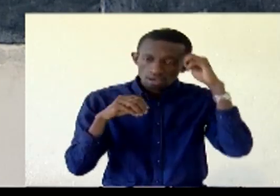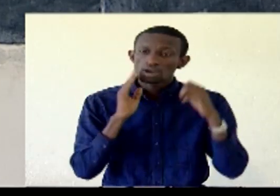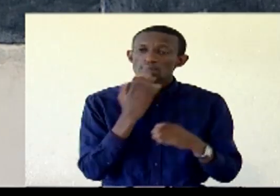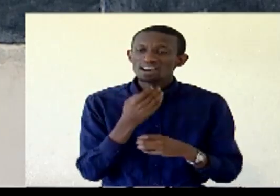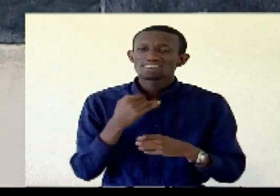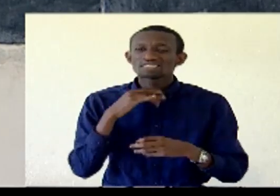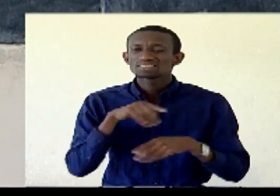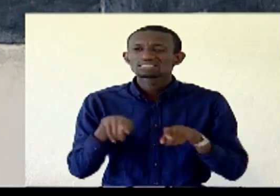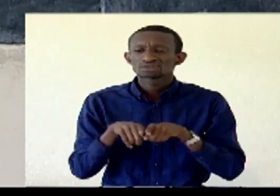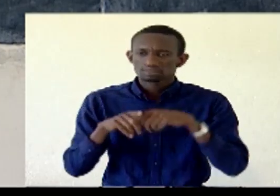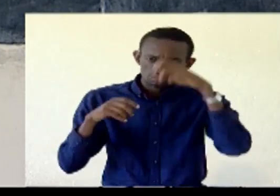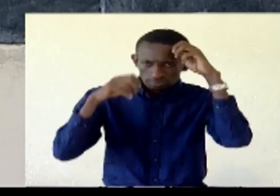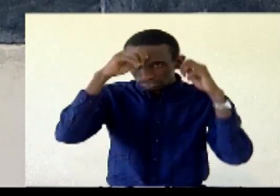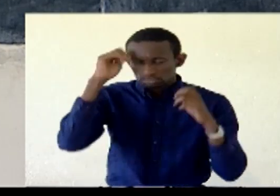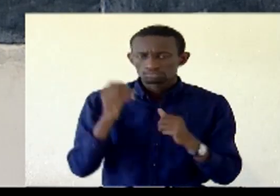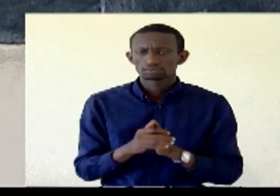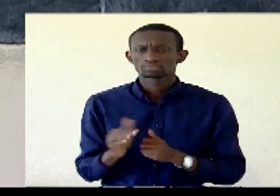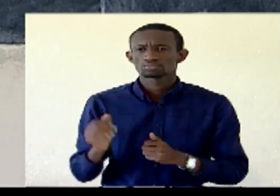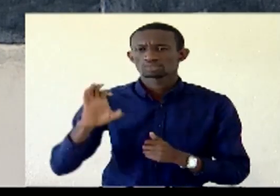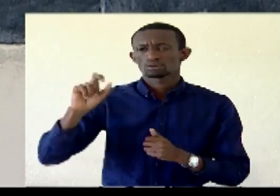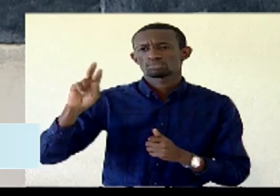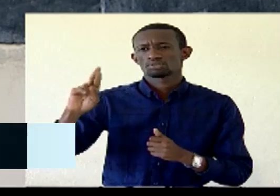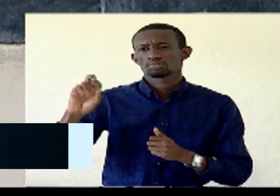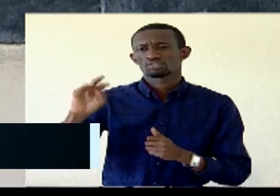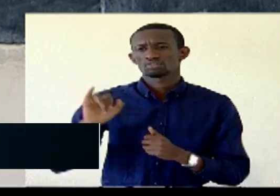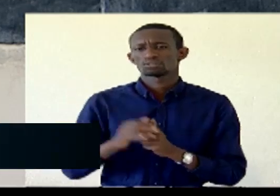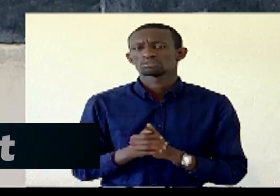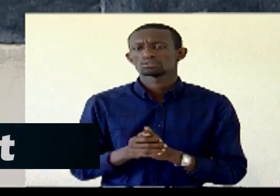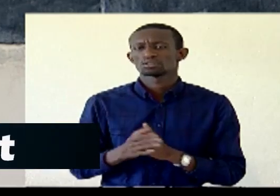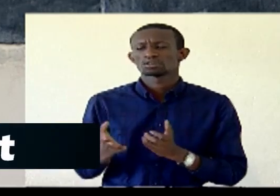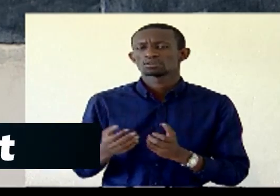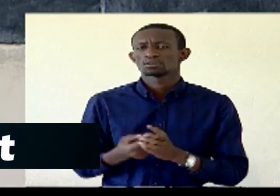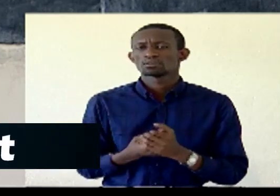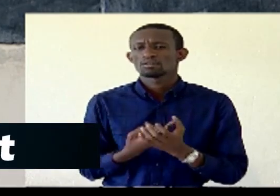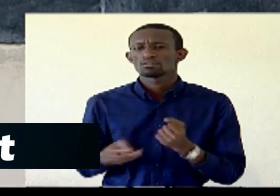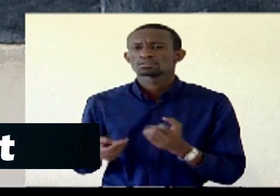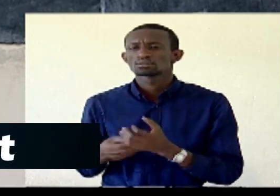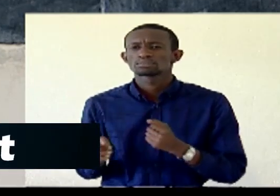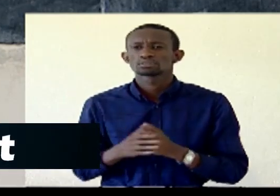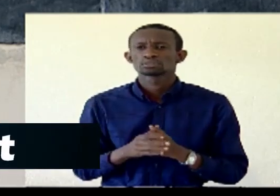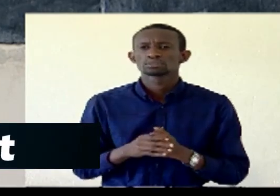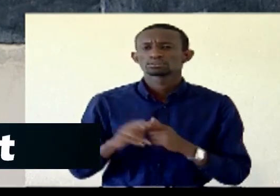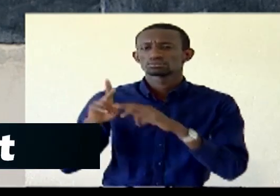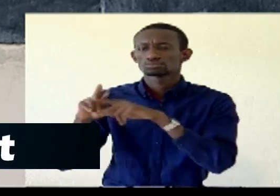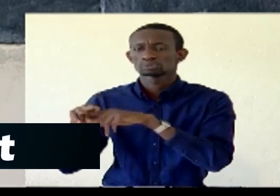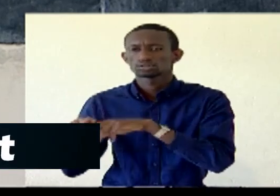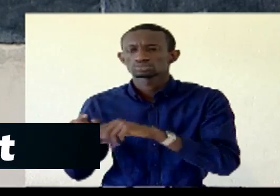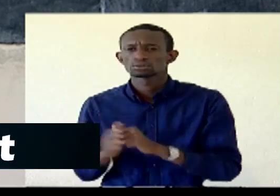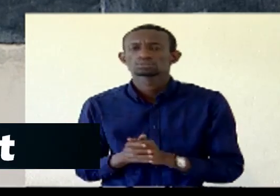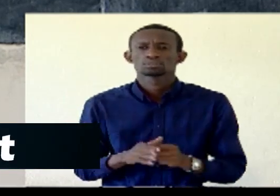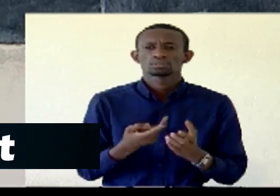the kidney we said is an excreted organ, and it removes excess salts, excess